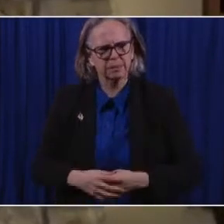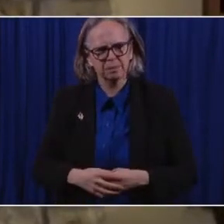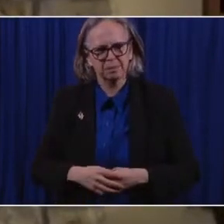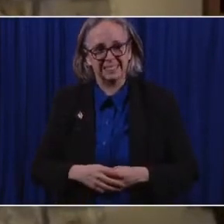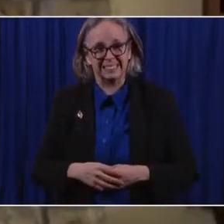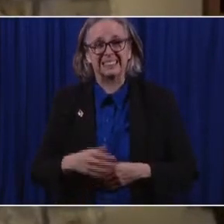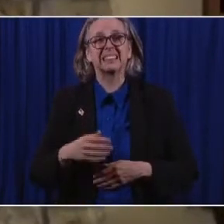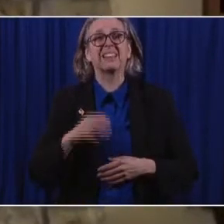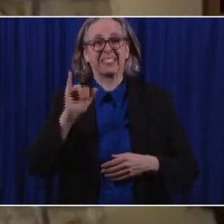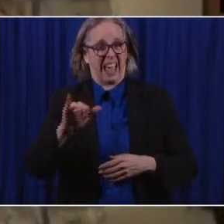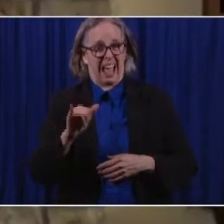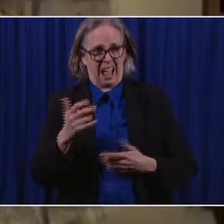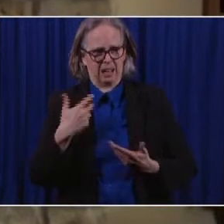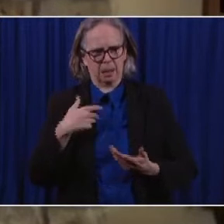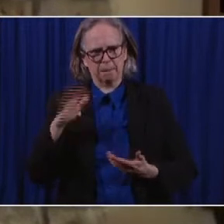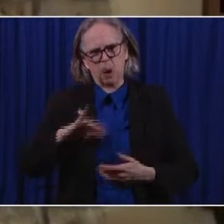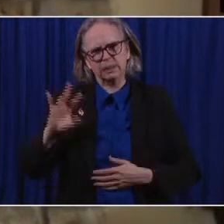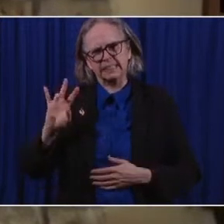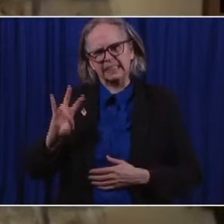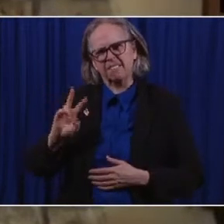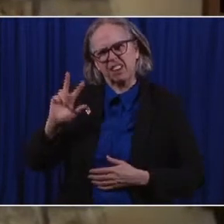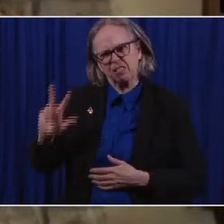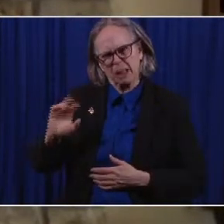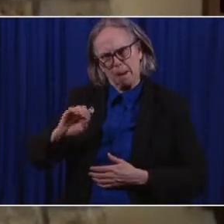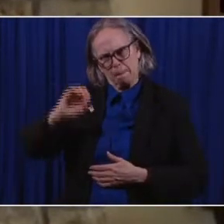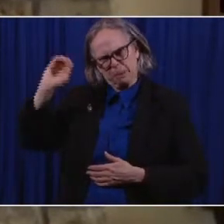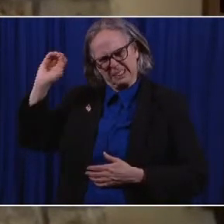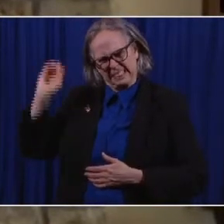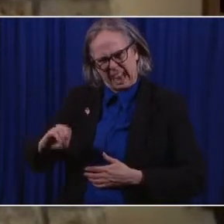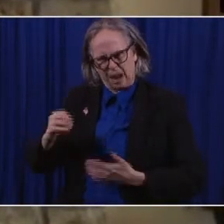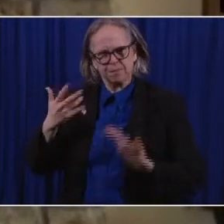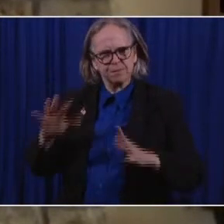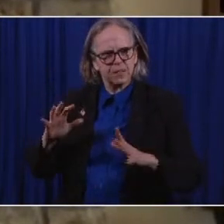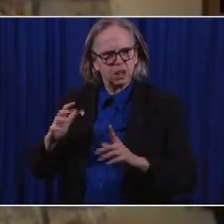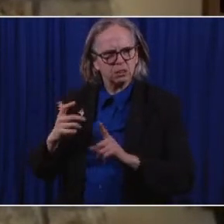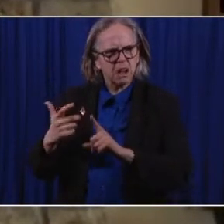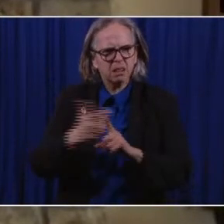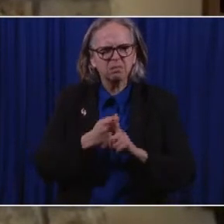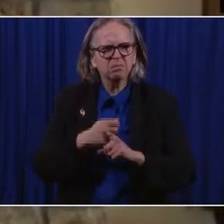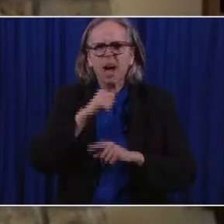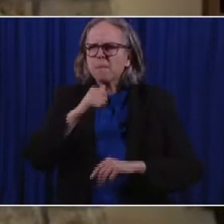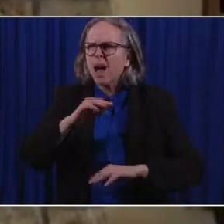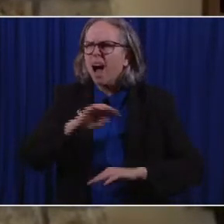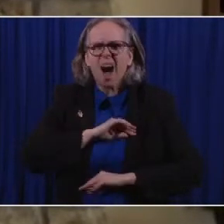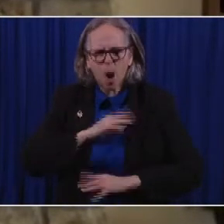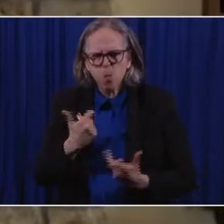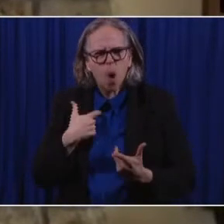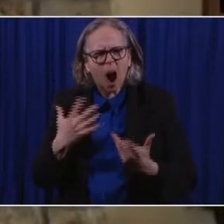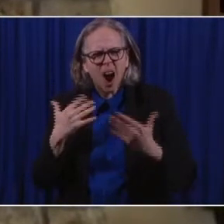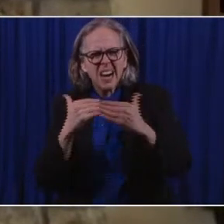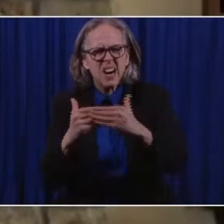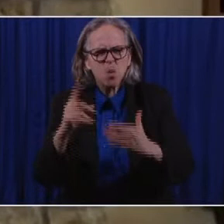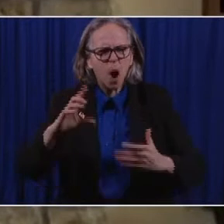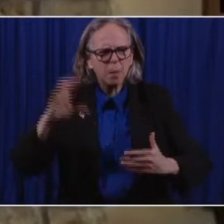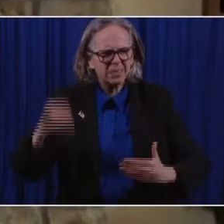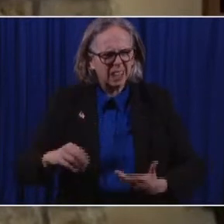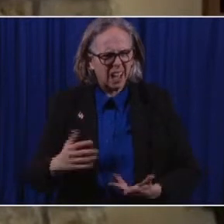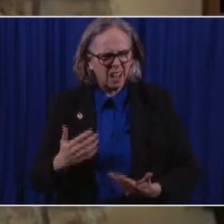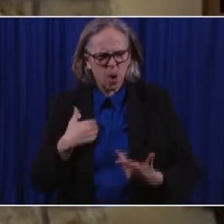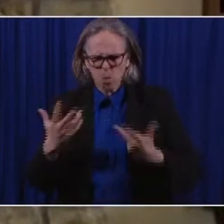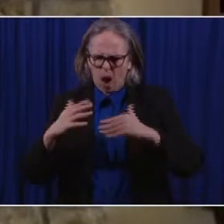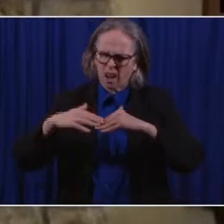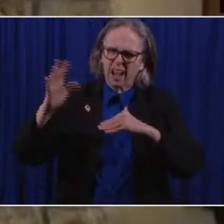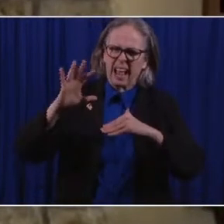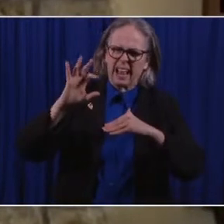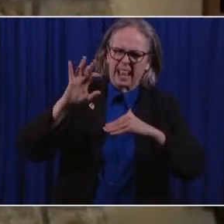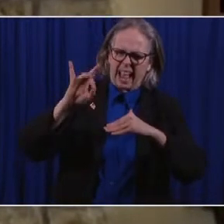72%. That's not high enough. We, in my opinion, should be about 85%. And that's my goal, is to get us up to